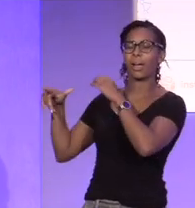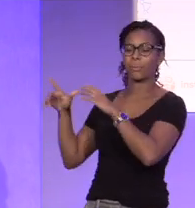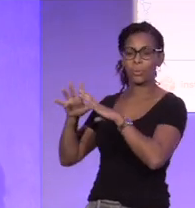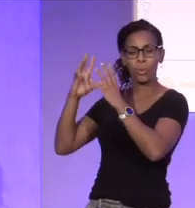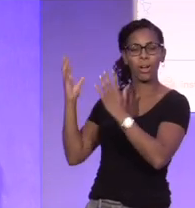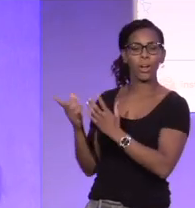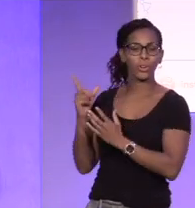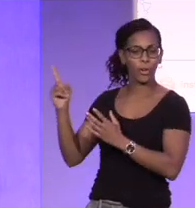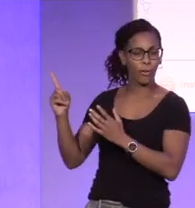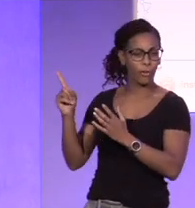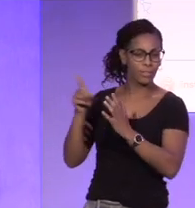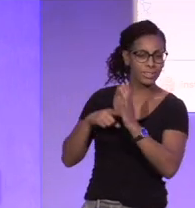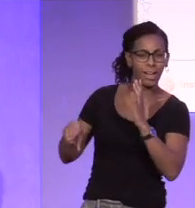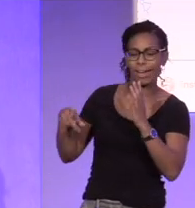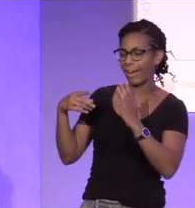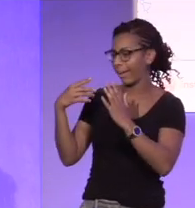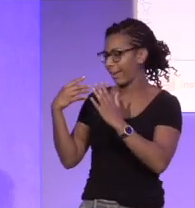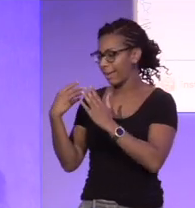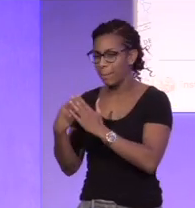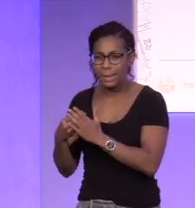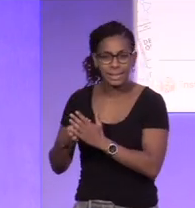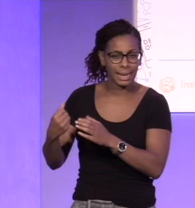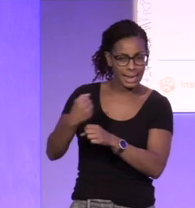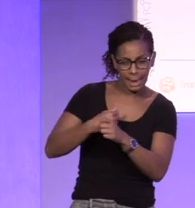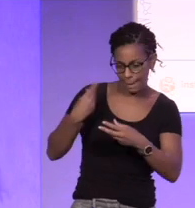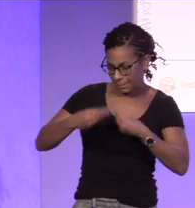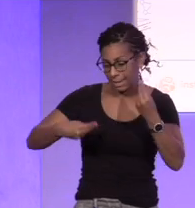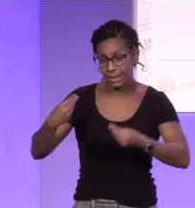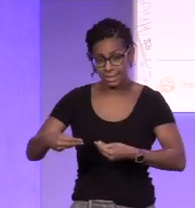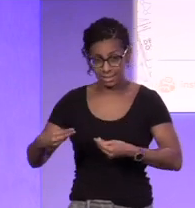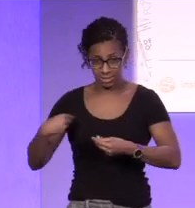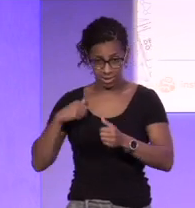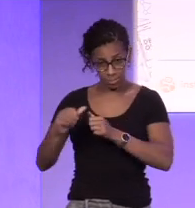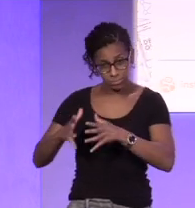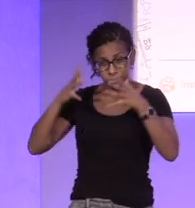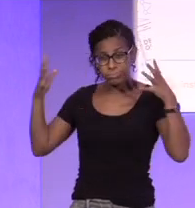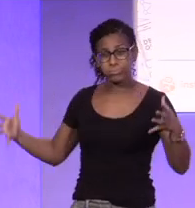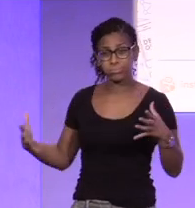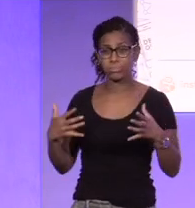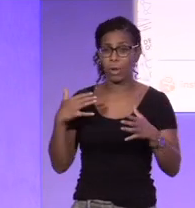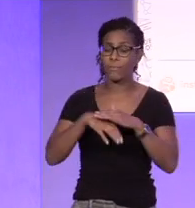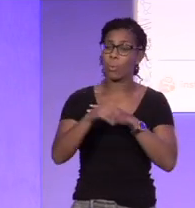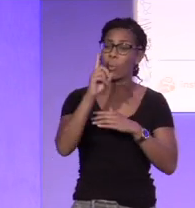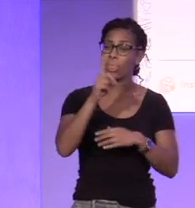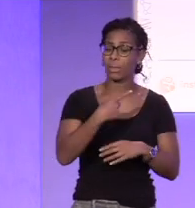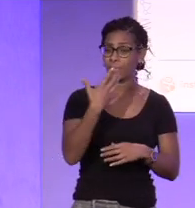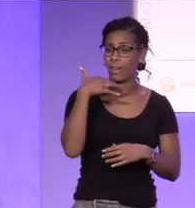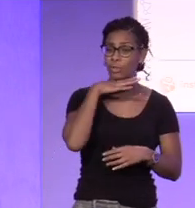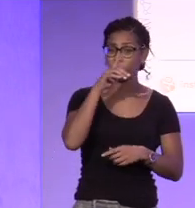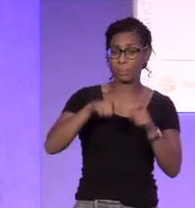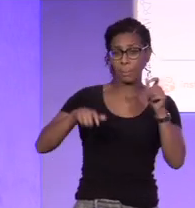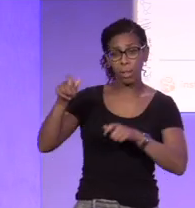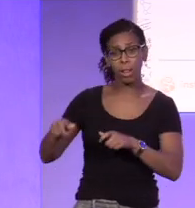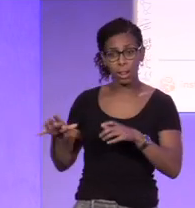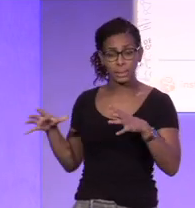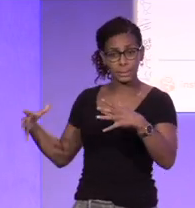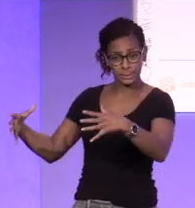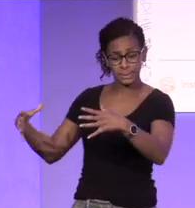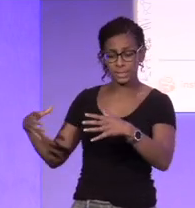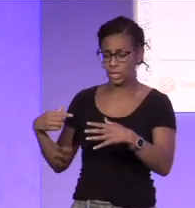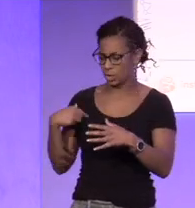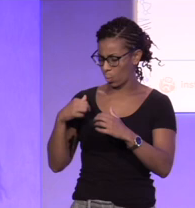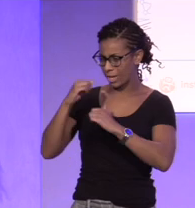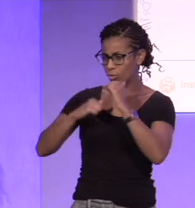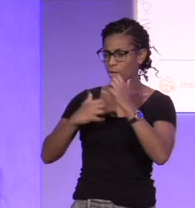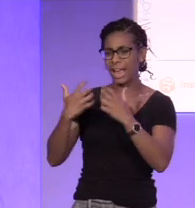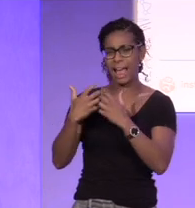Now, we're a big company. We've got over 1,500 people, and we structure ourselves based around squads and tribes. Now, 2 years ago, one